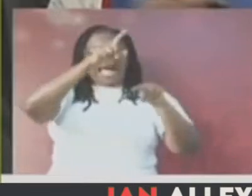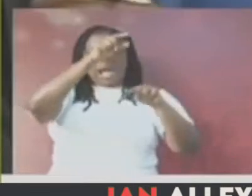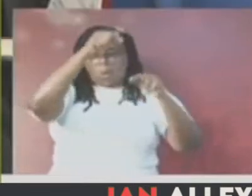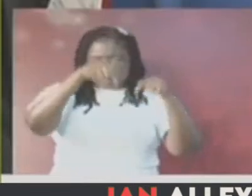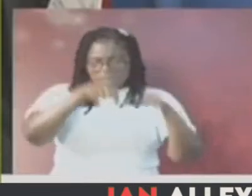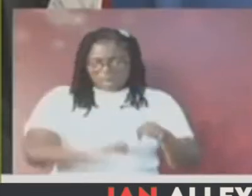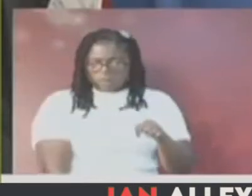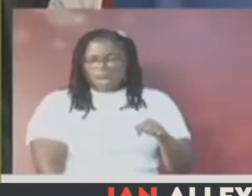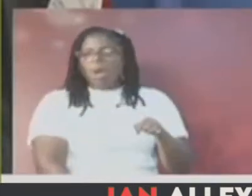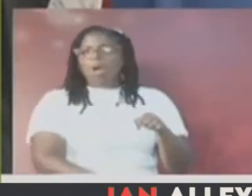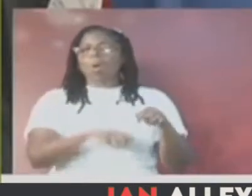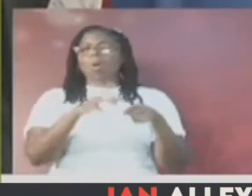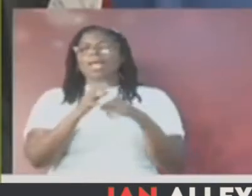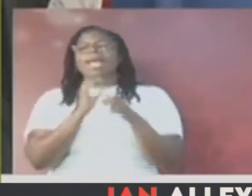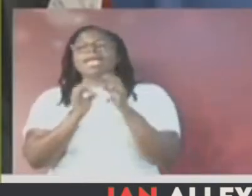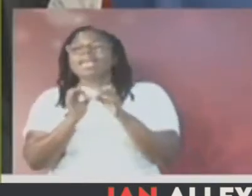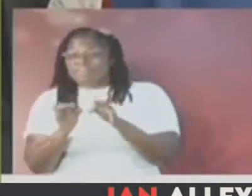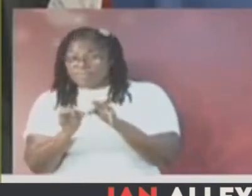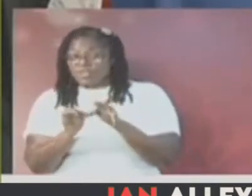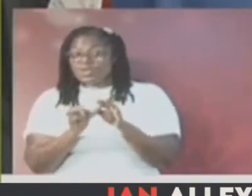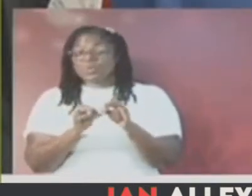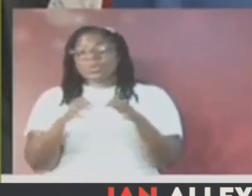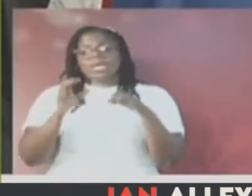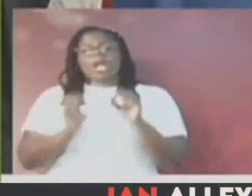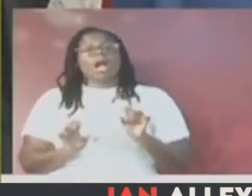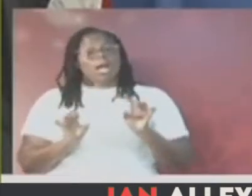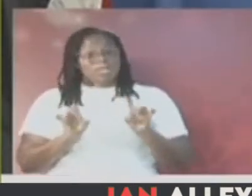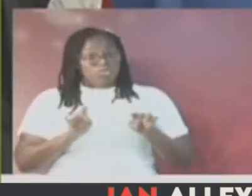If you were in Sydney, there were a time you could not go west of Sydney.